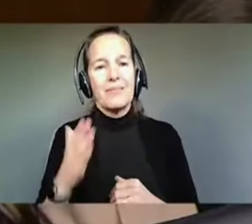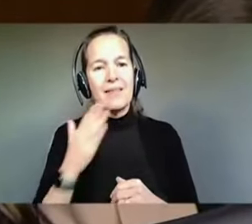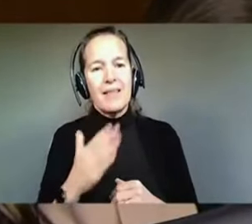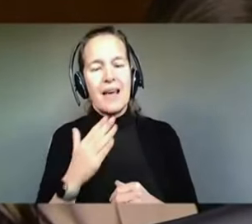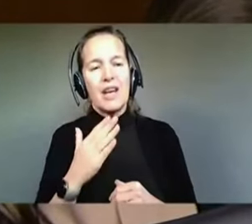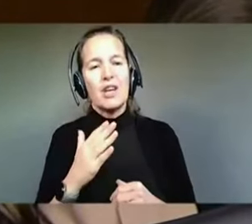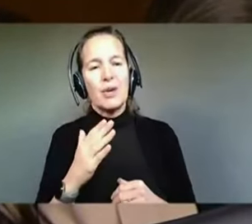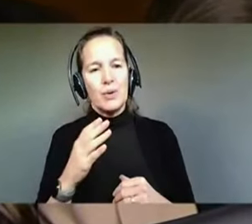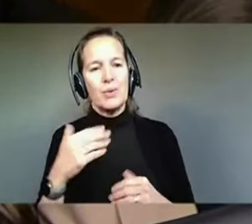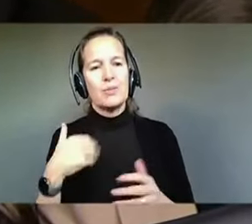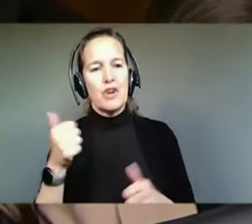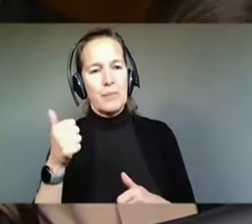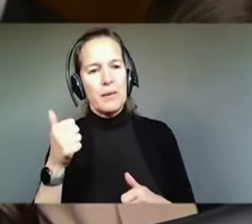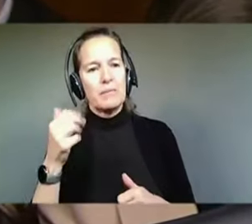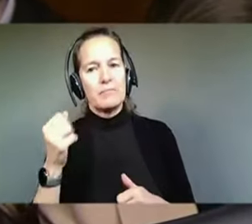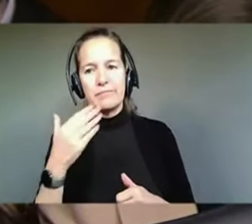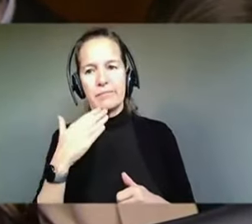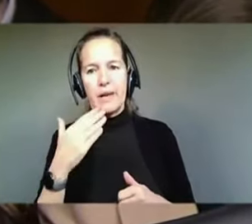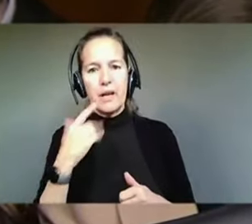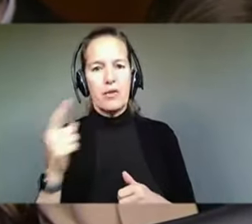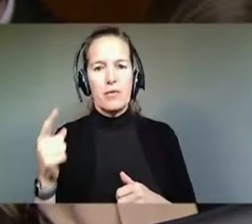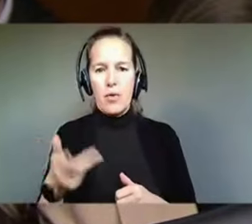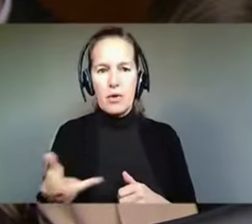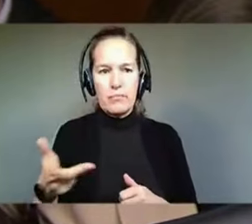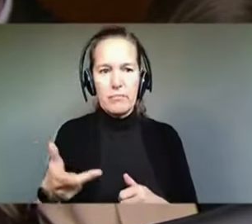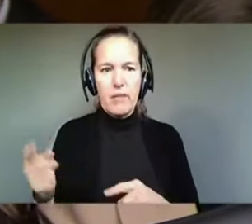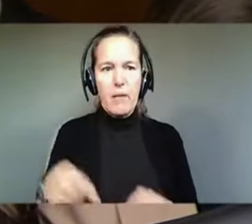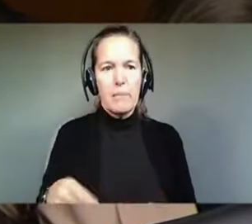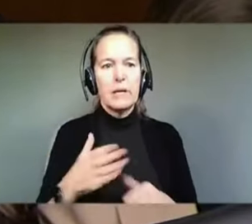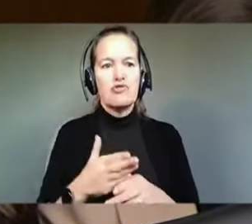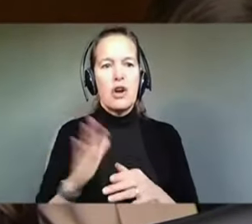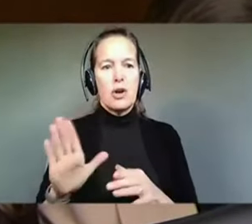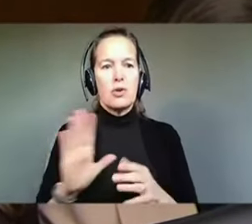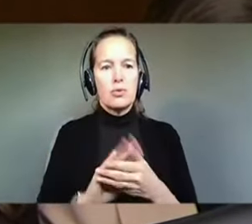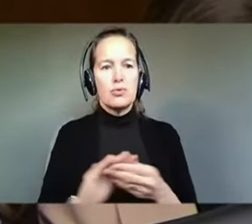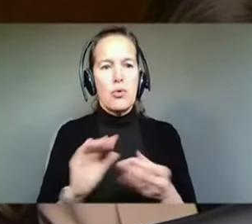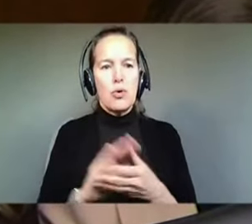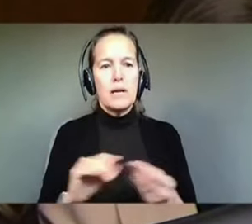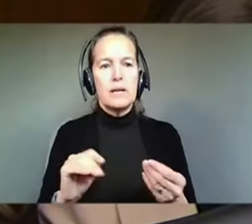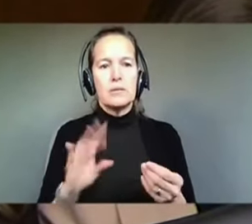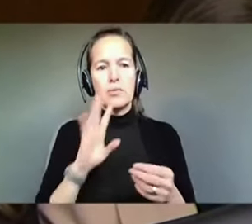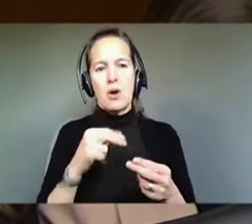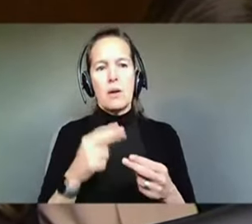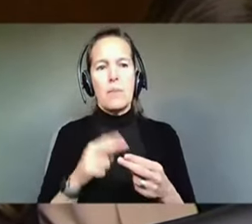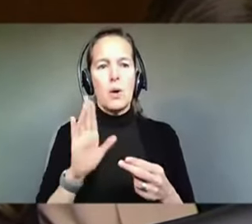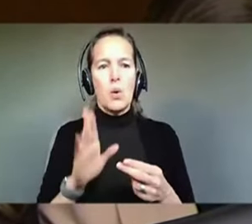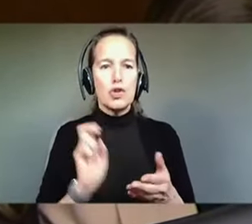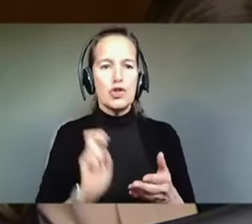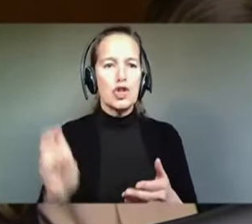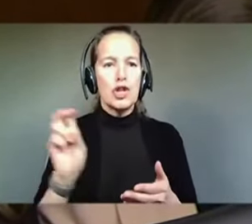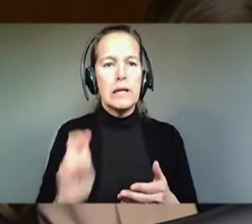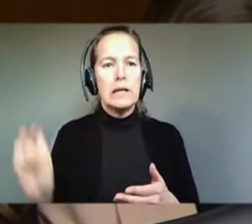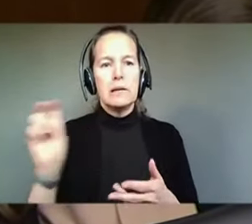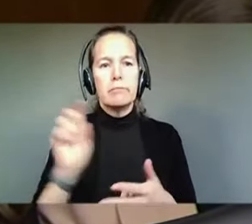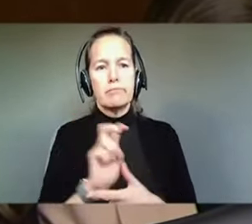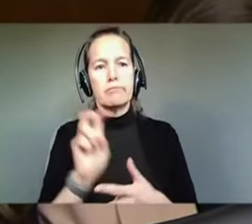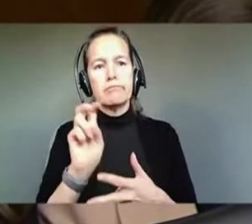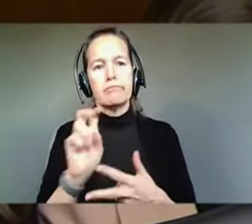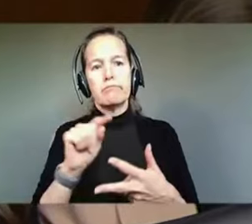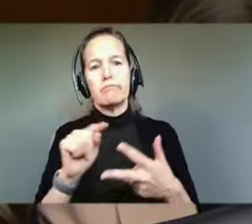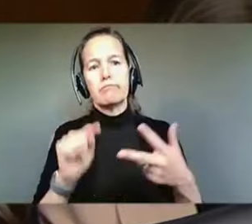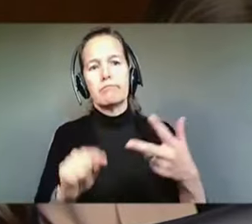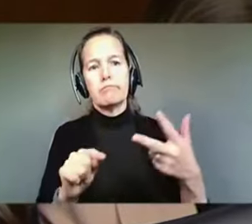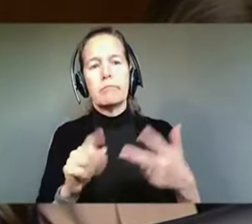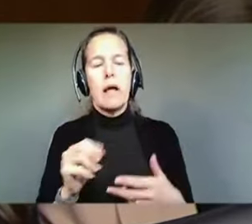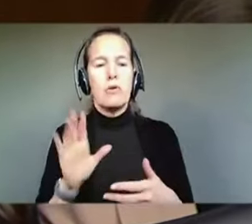this morning, for sharing your stories, speaking about the different journeys that each of you have had or your families have had as you